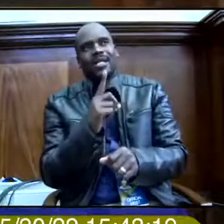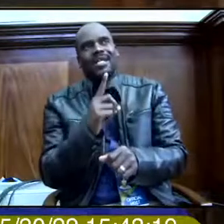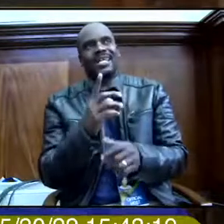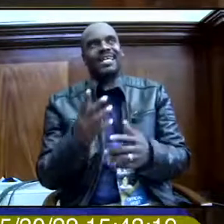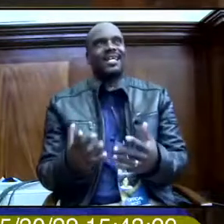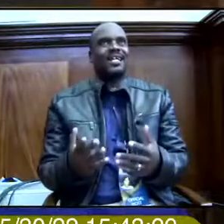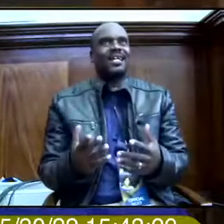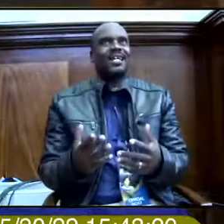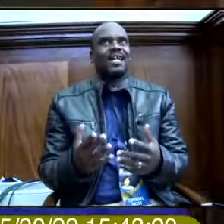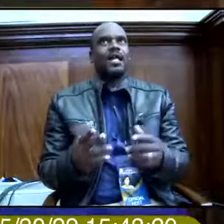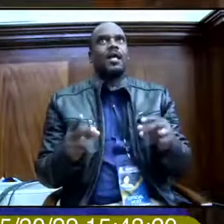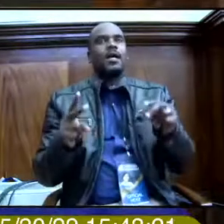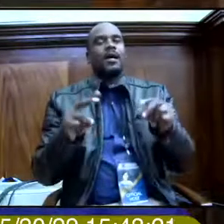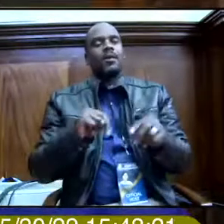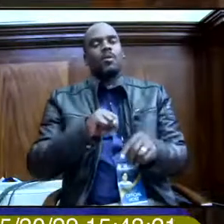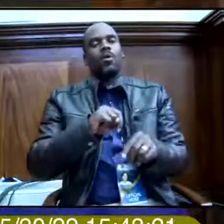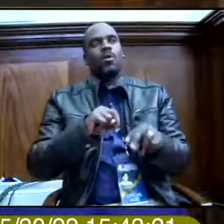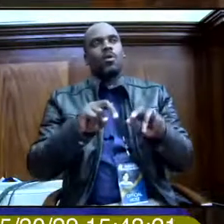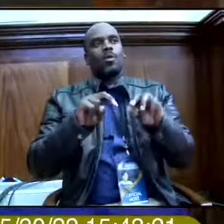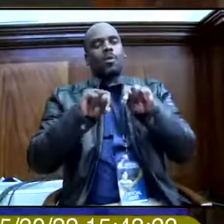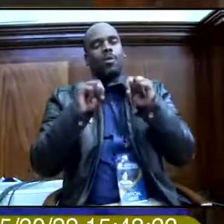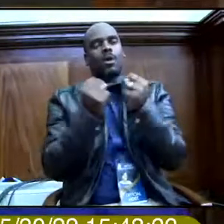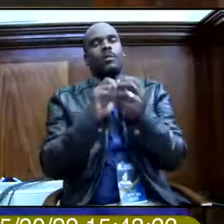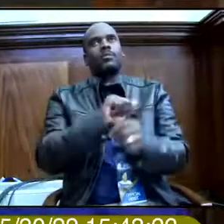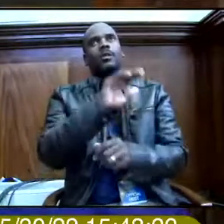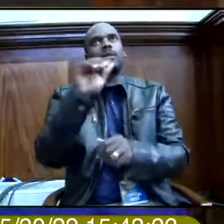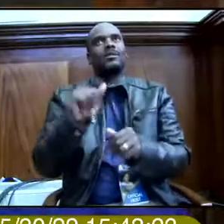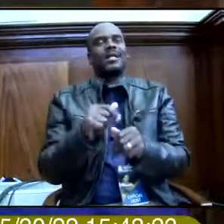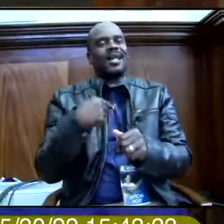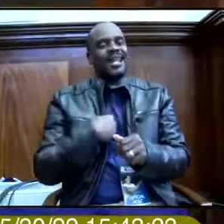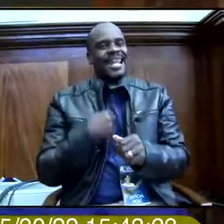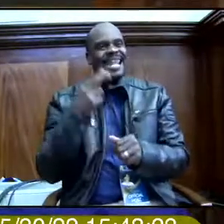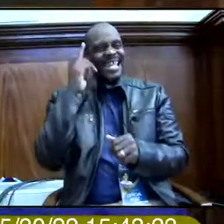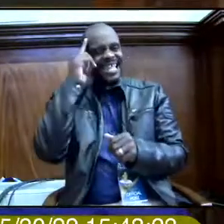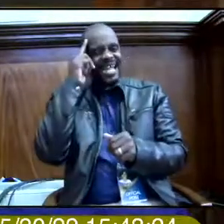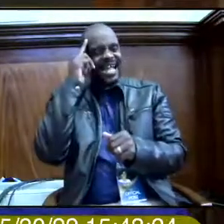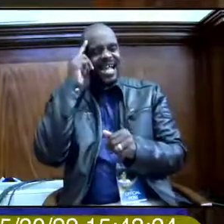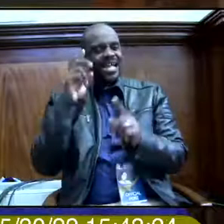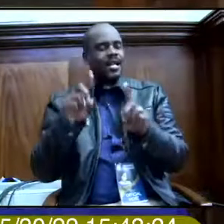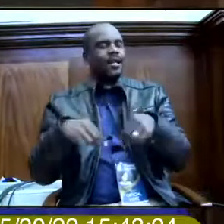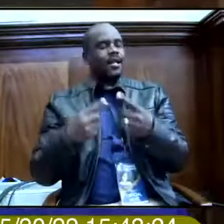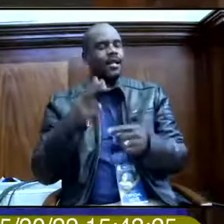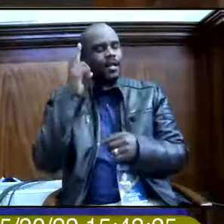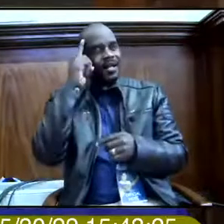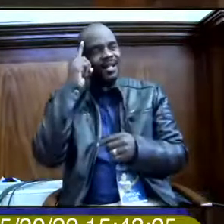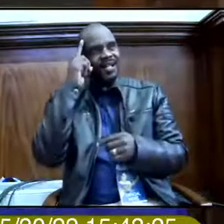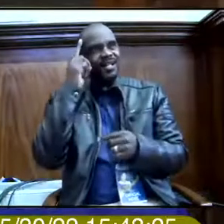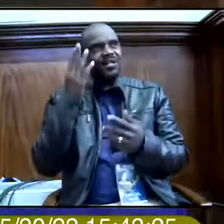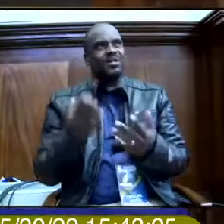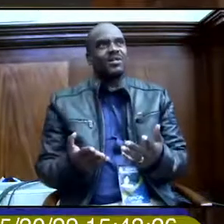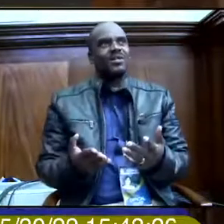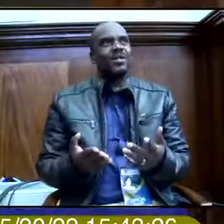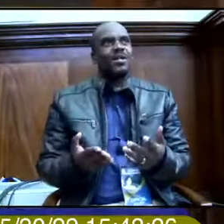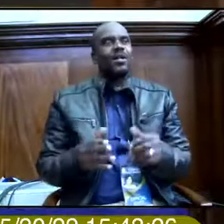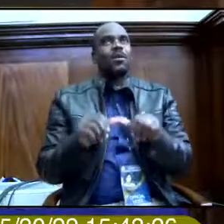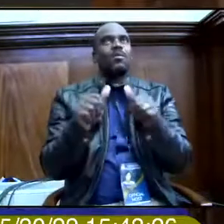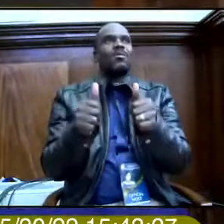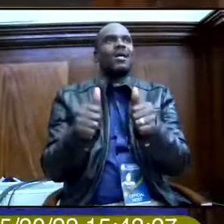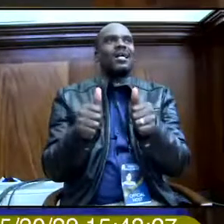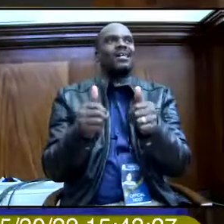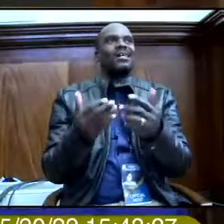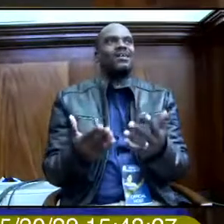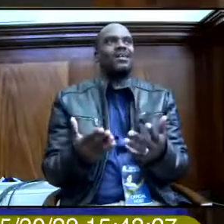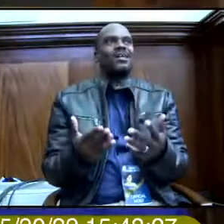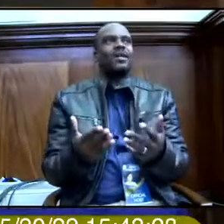i don't think the work that they are doing at the shop it's a skilled job that cannot be done by south african